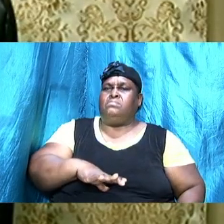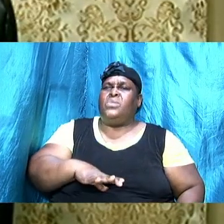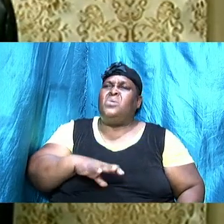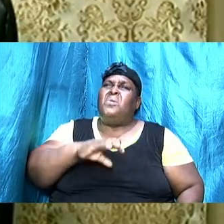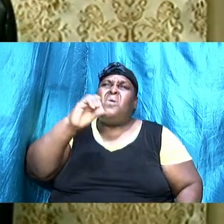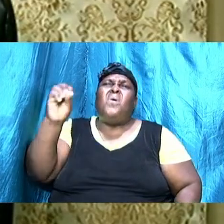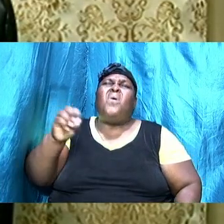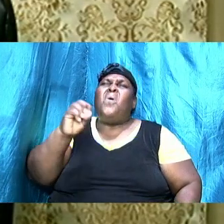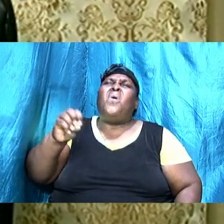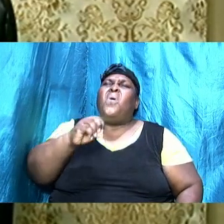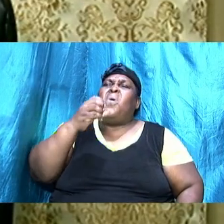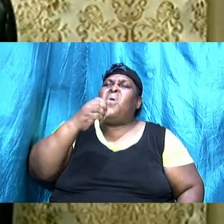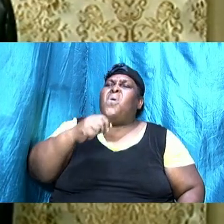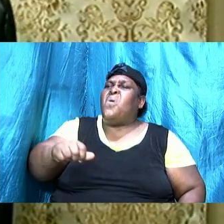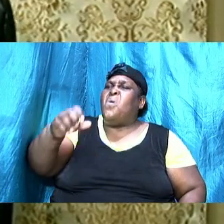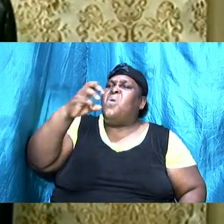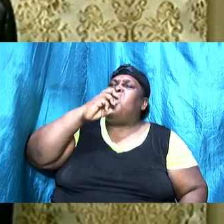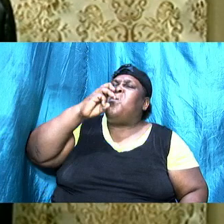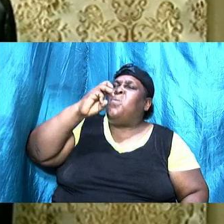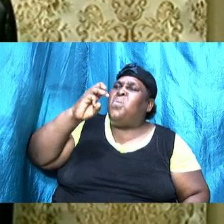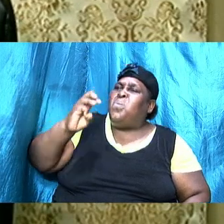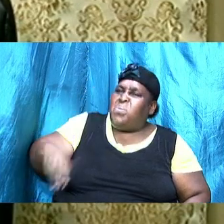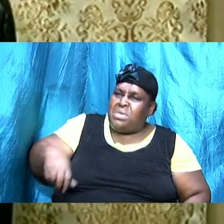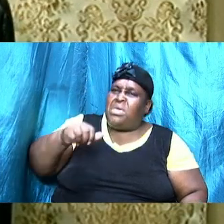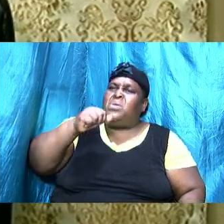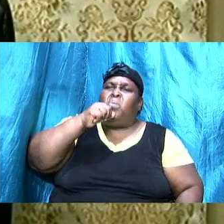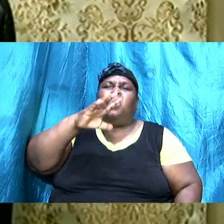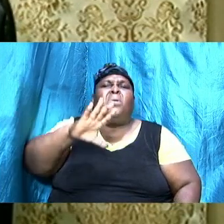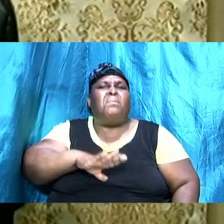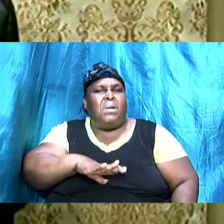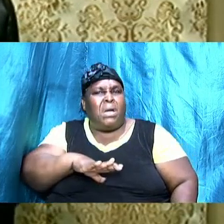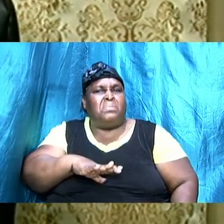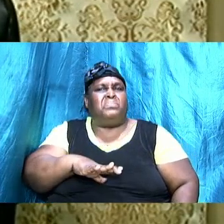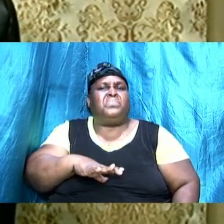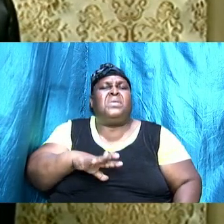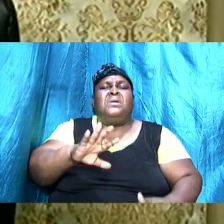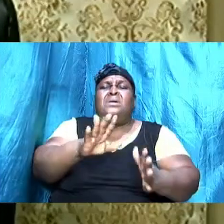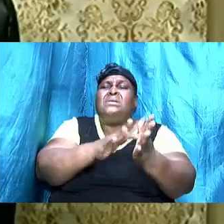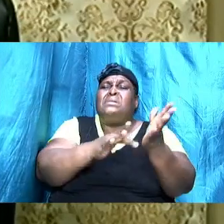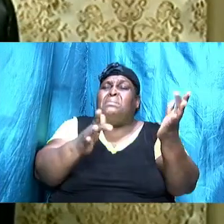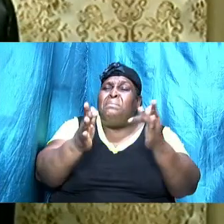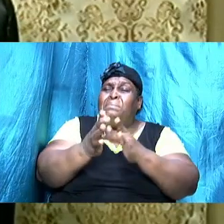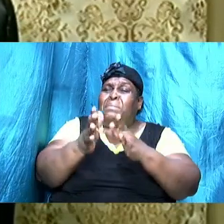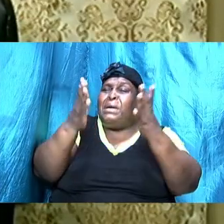Oh, wicked woman. The Bible